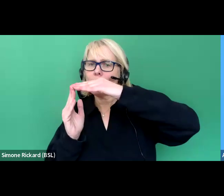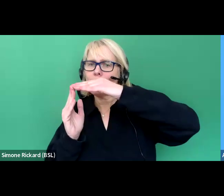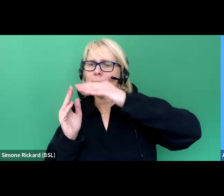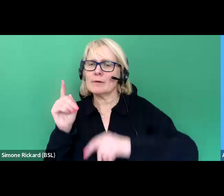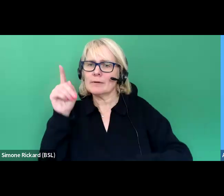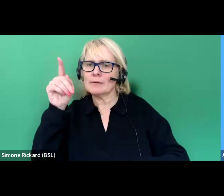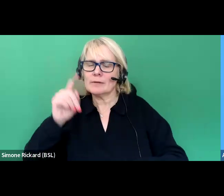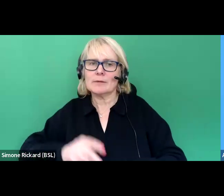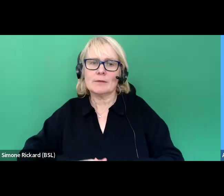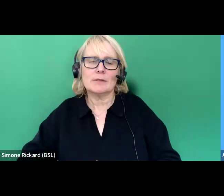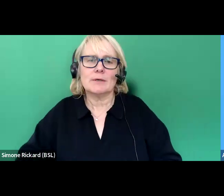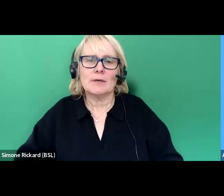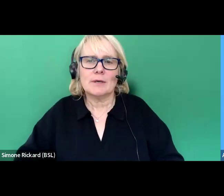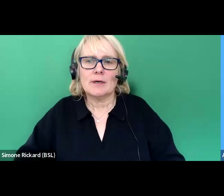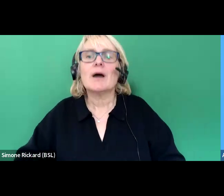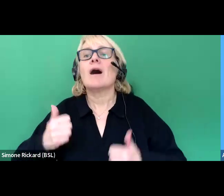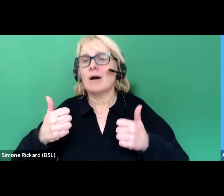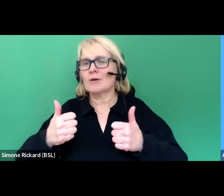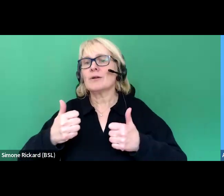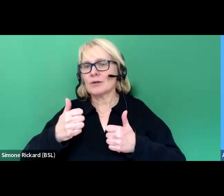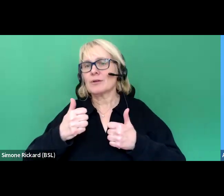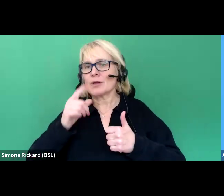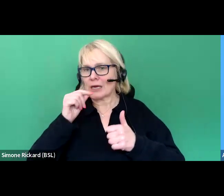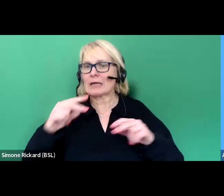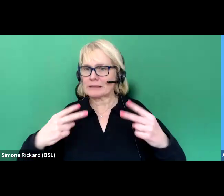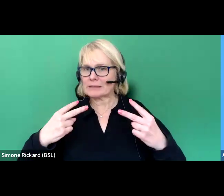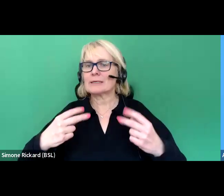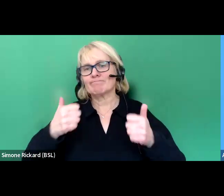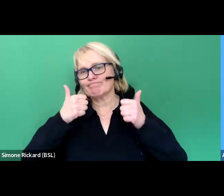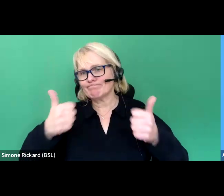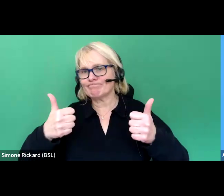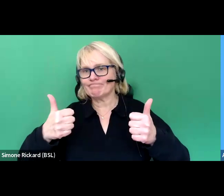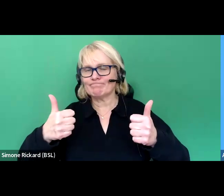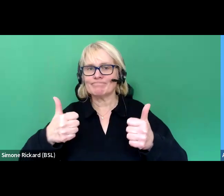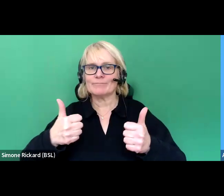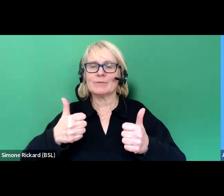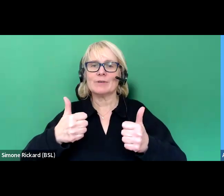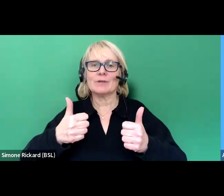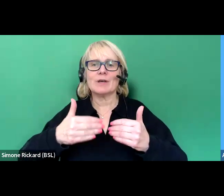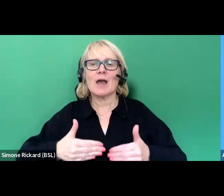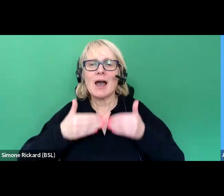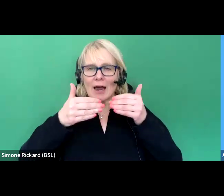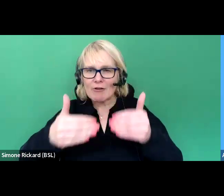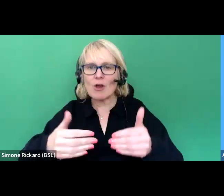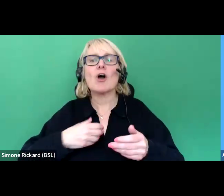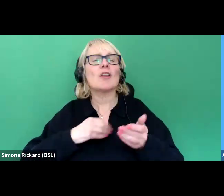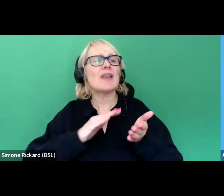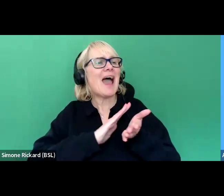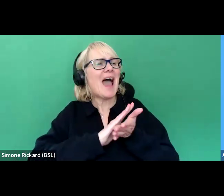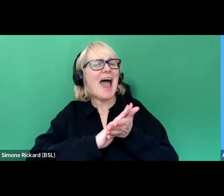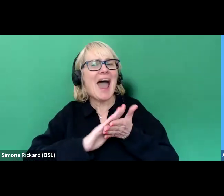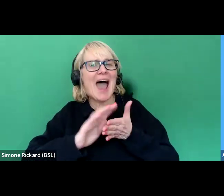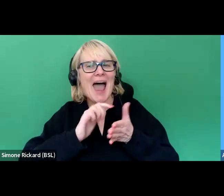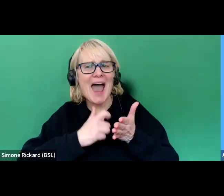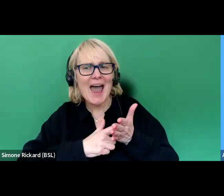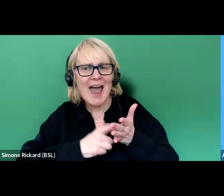Oops. Okay, seems like people are saying they can see. Good stuff. Okay, Harrison, I was just finishing up on the last slide, but I'll be